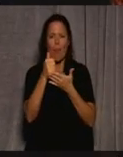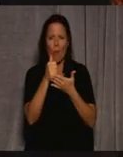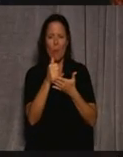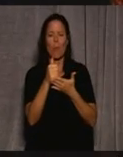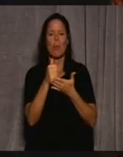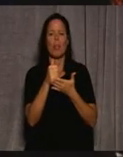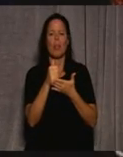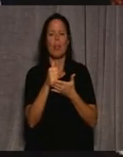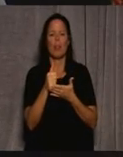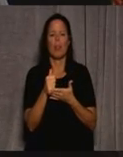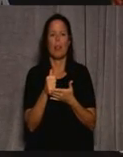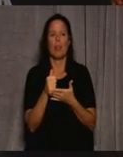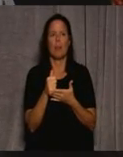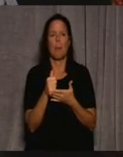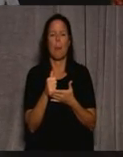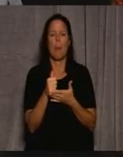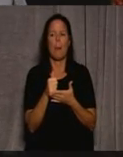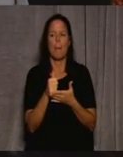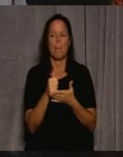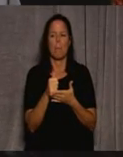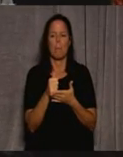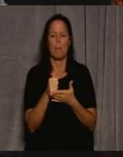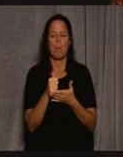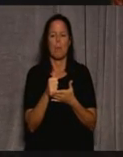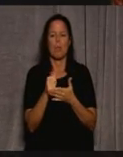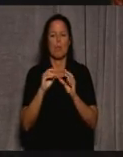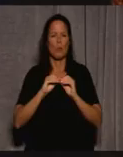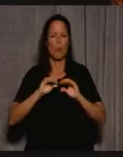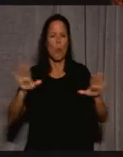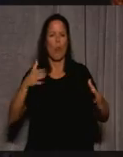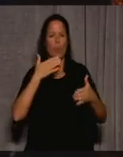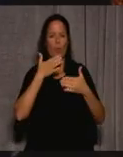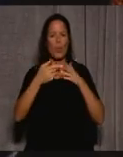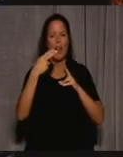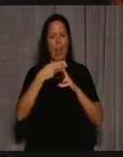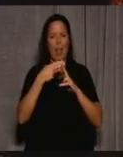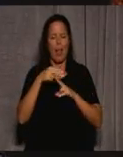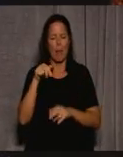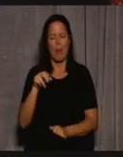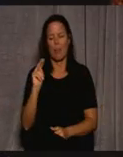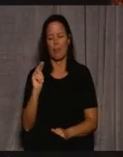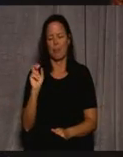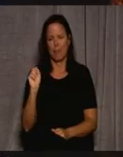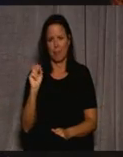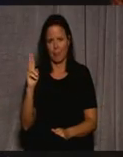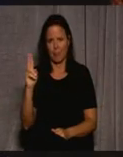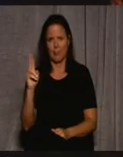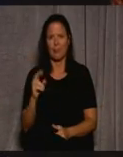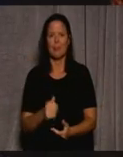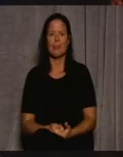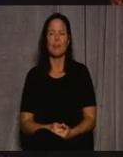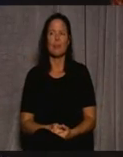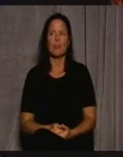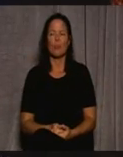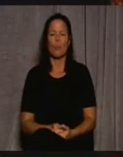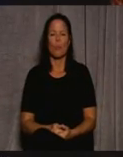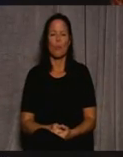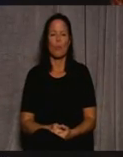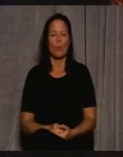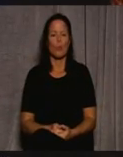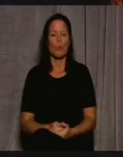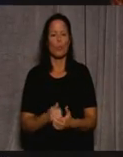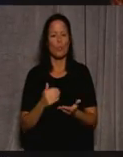good name of this great institution, Nova Southeastern University, which nurtured